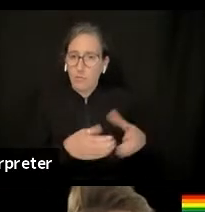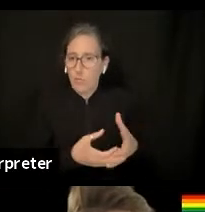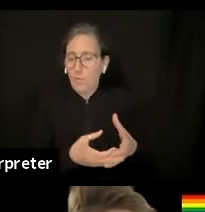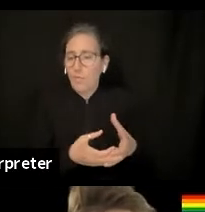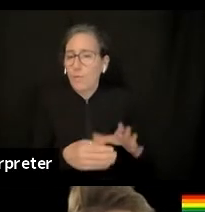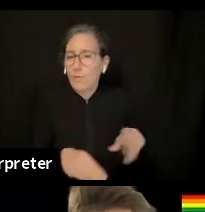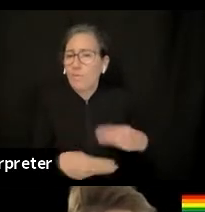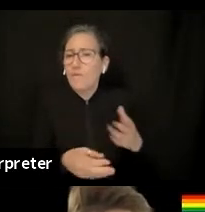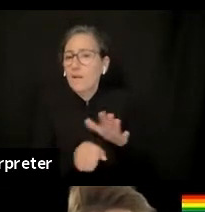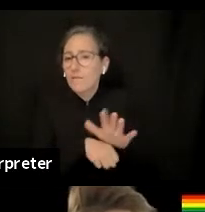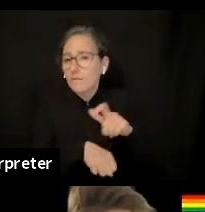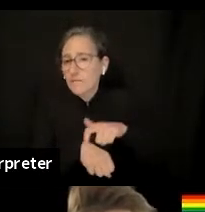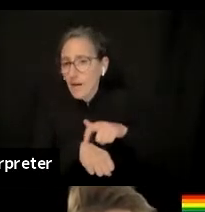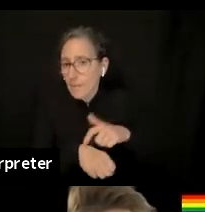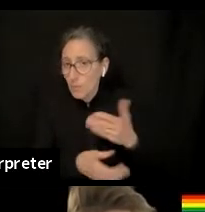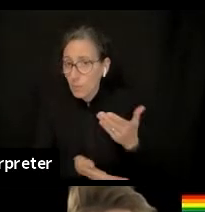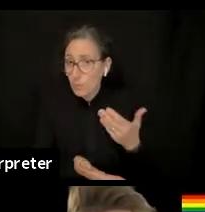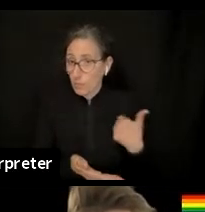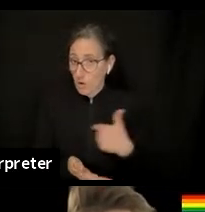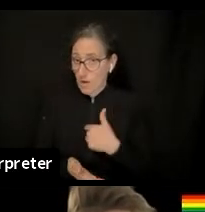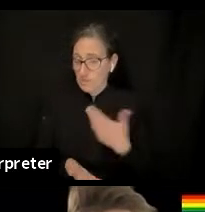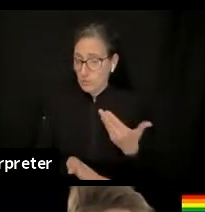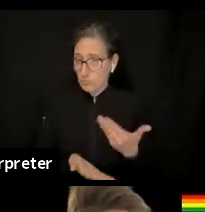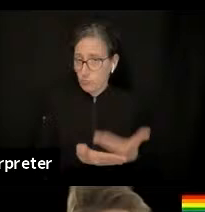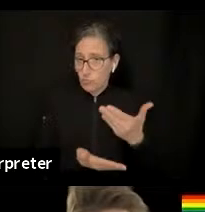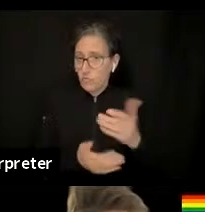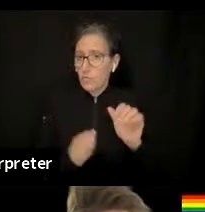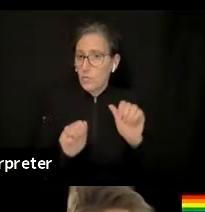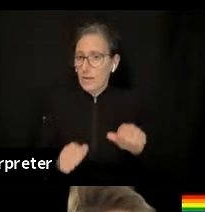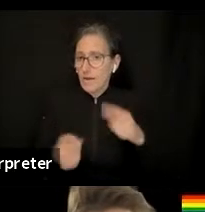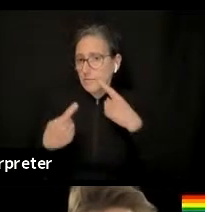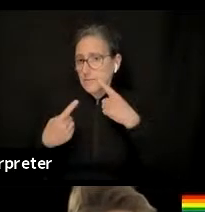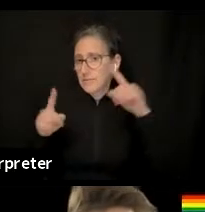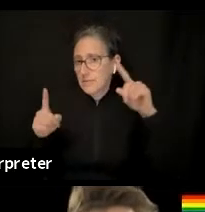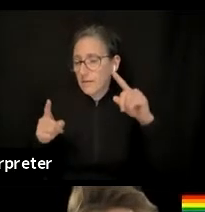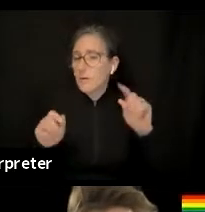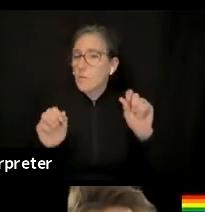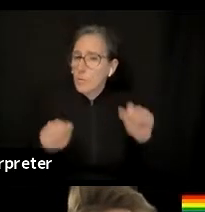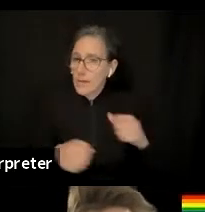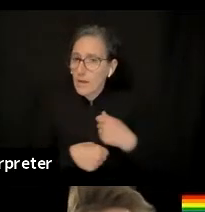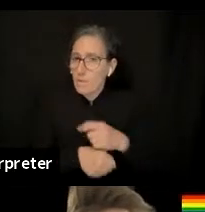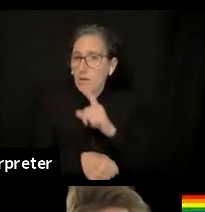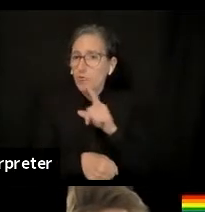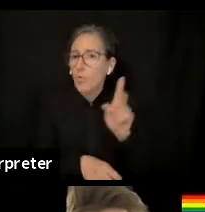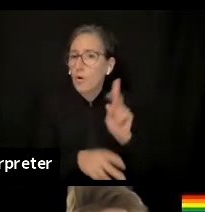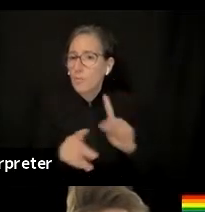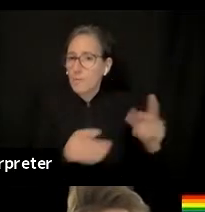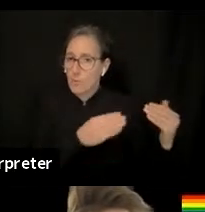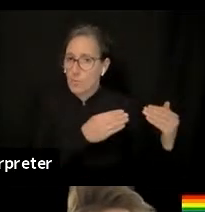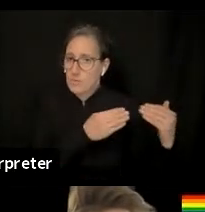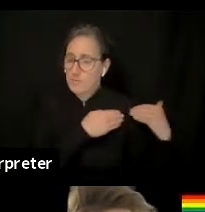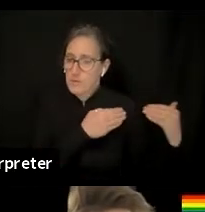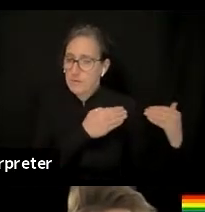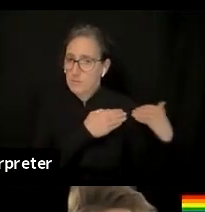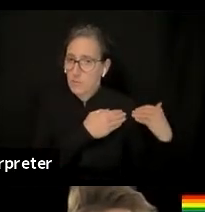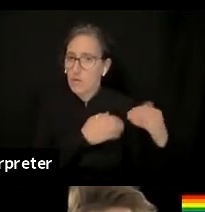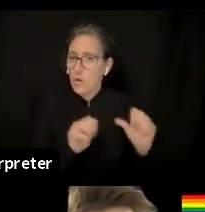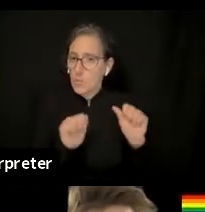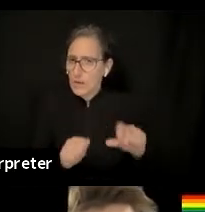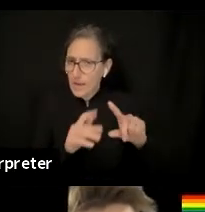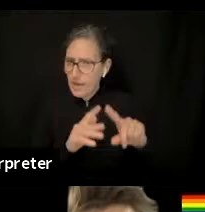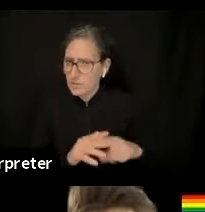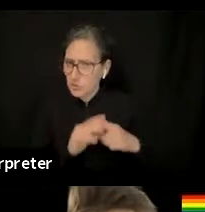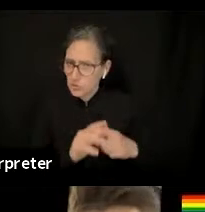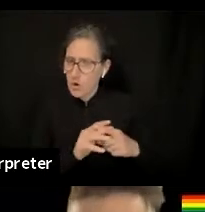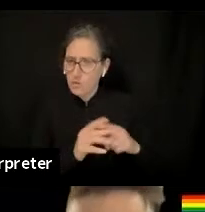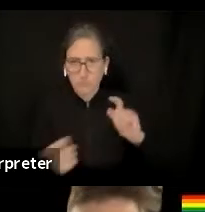we can carry this out. We can hold people accountable, that we can be fire starters, that we're not passive nor